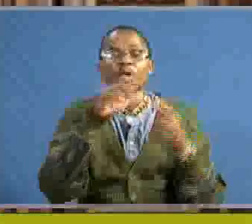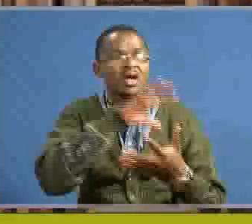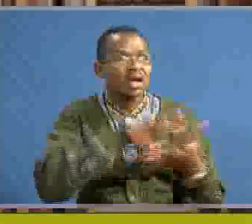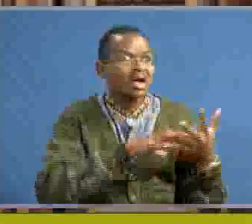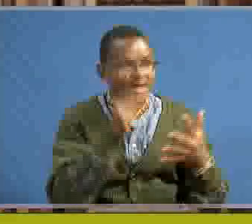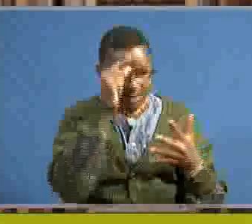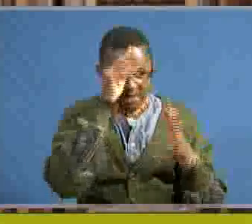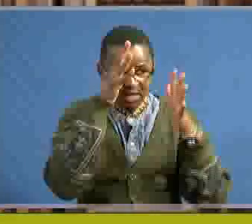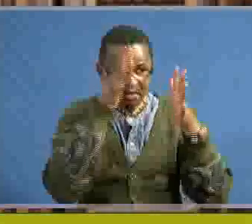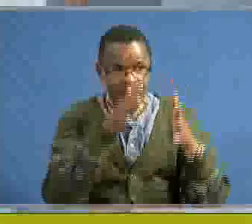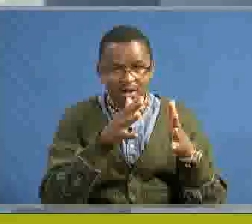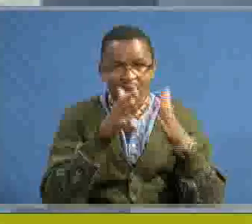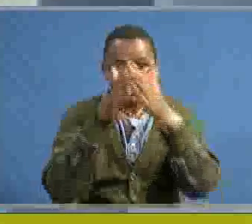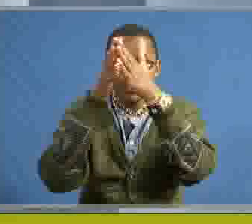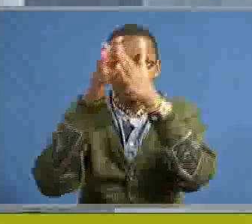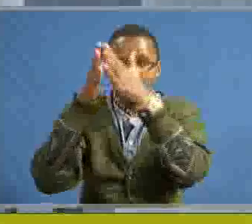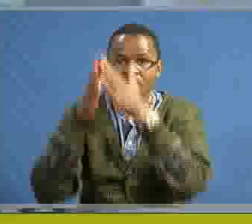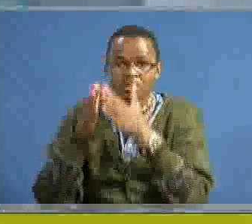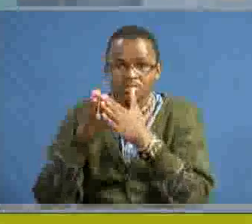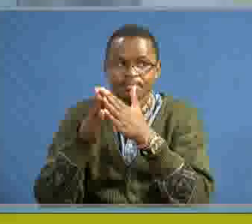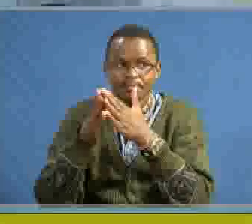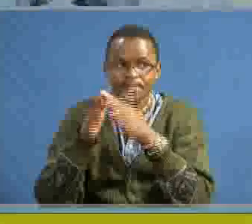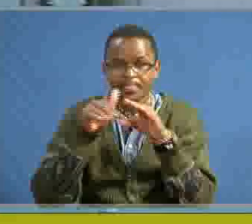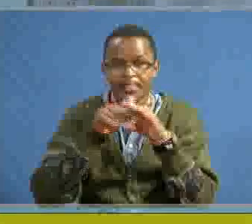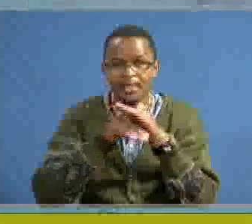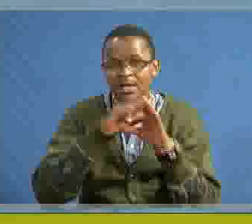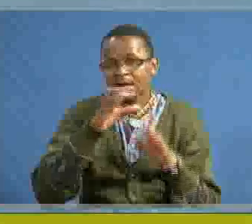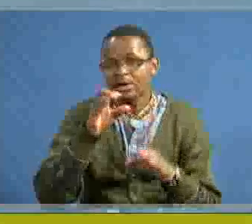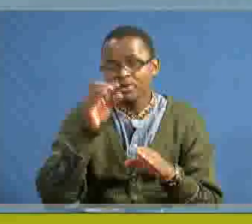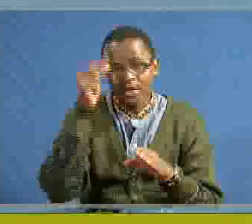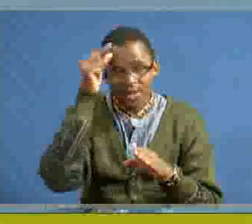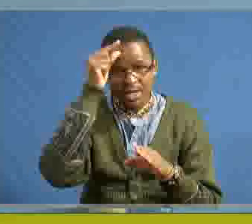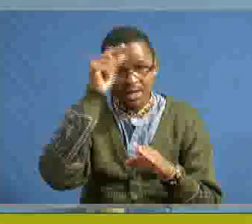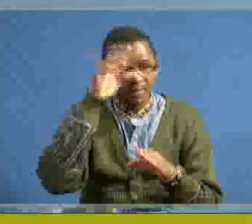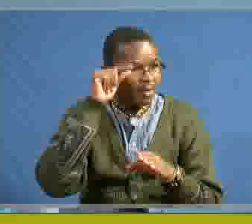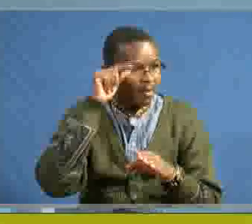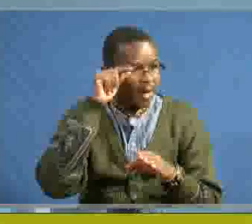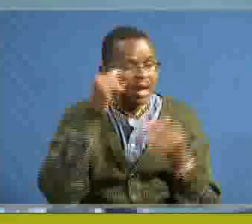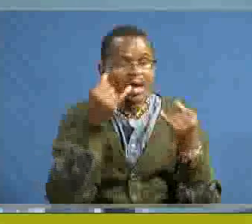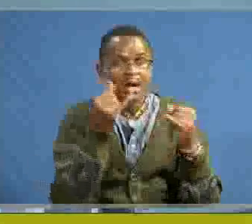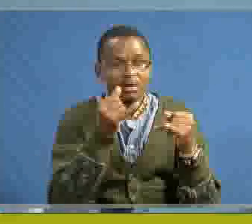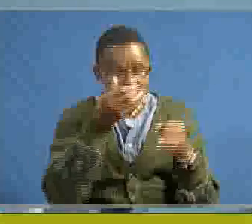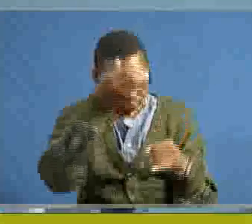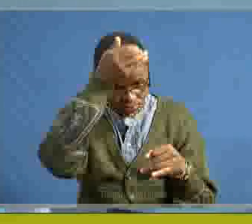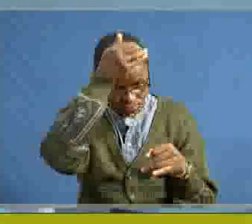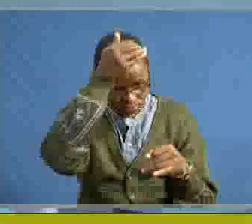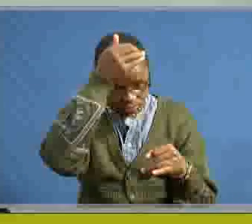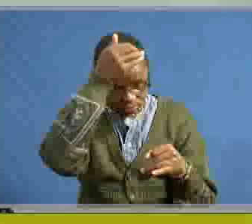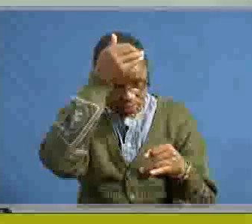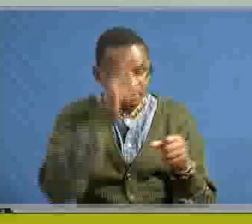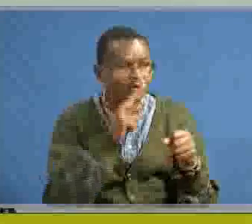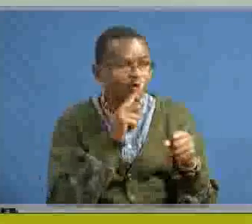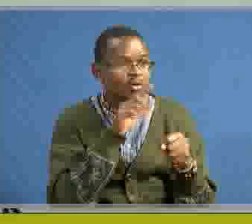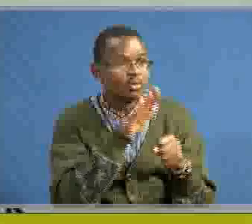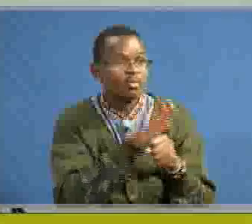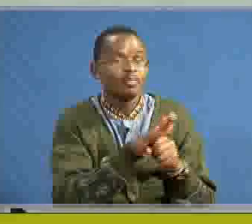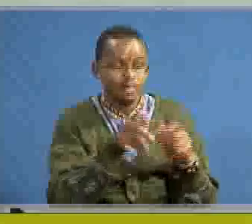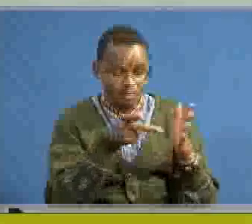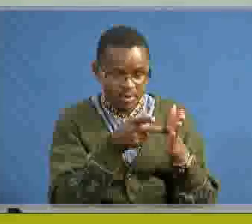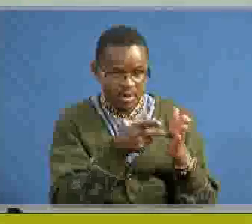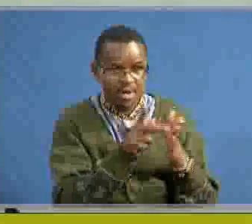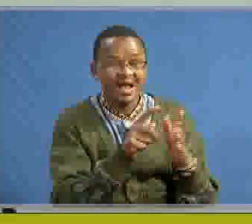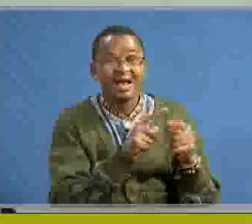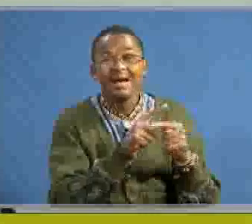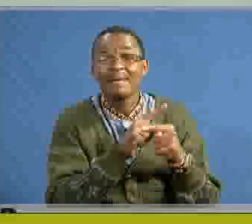governor's mansions the county of Mombasa they were poor Terry would illuminate you openly promote approve me out